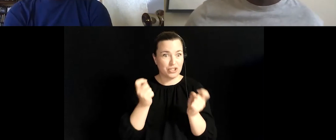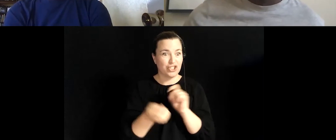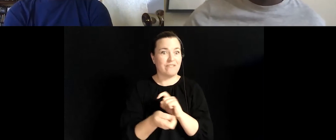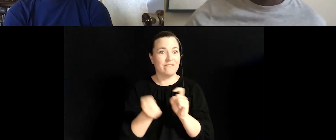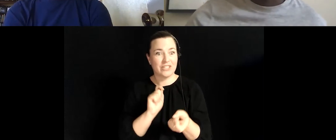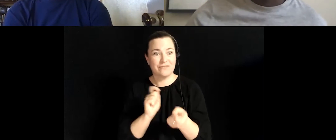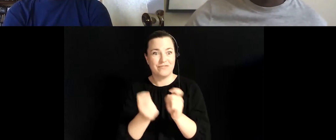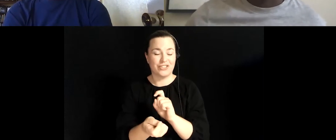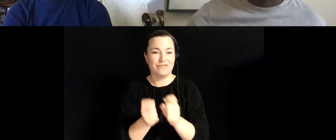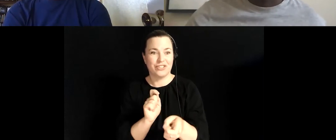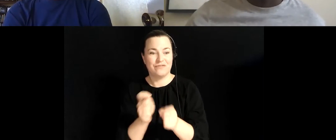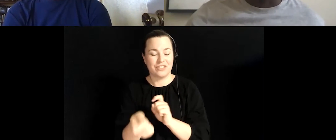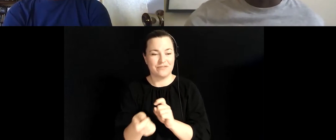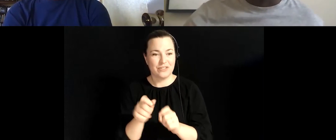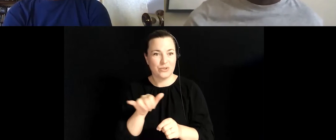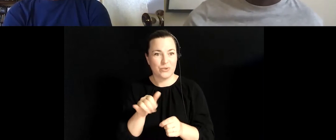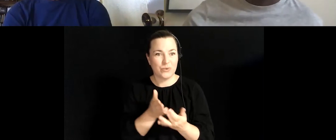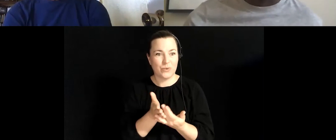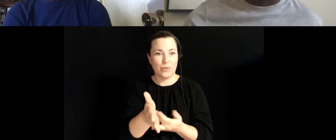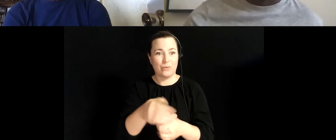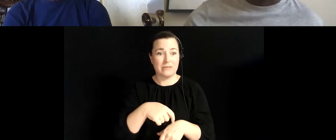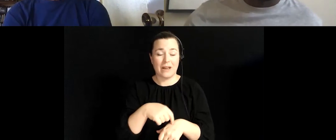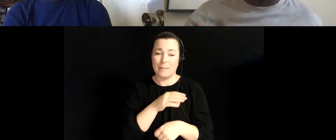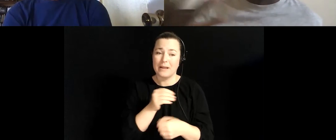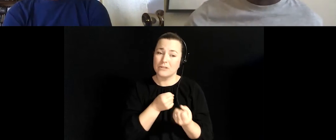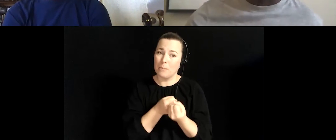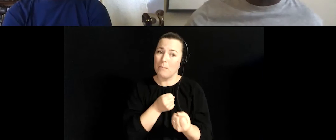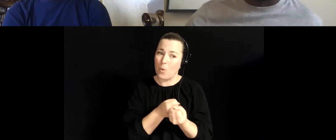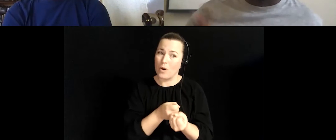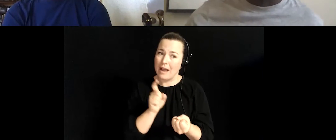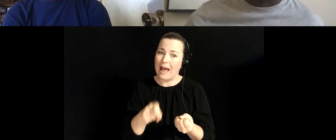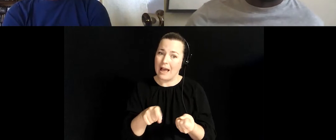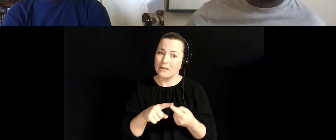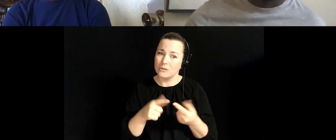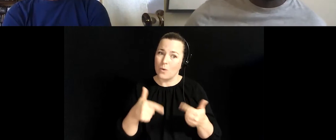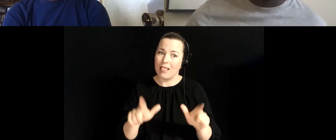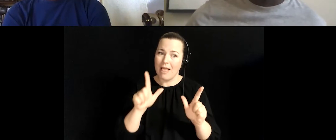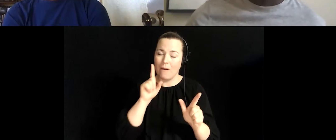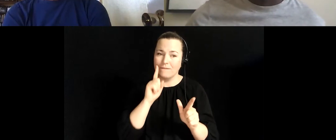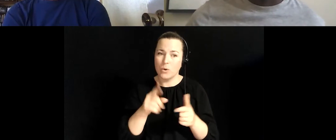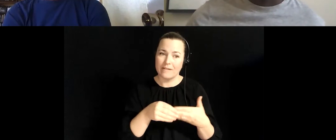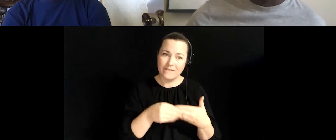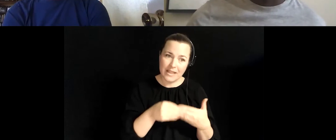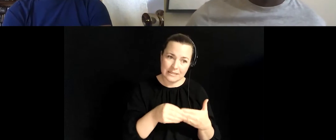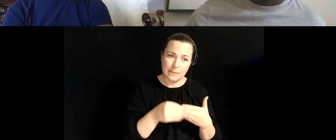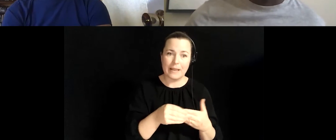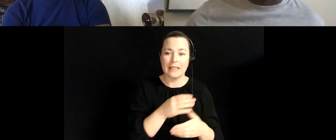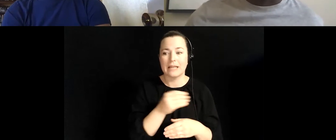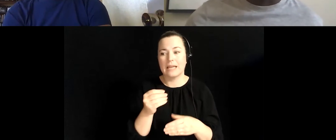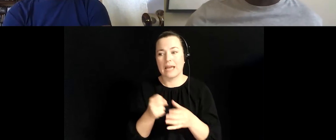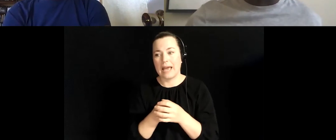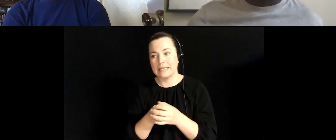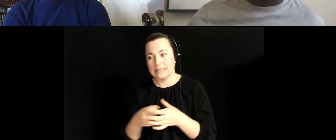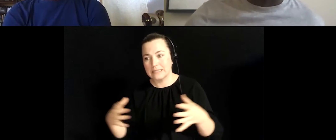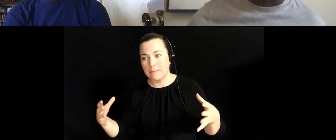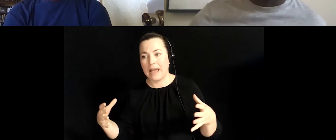accordingly. And the support does need to allow for there to be flexibility and expansion. And I think that is, and it also